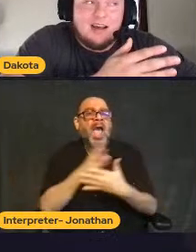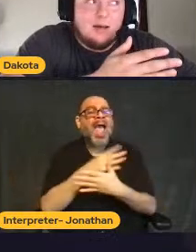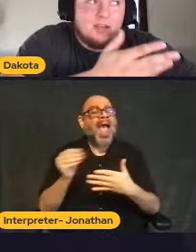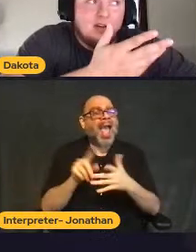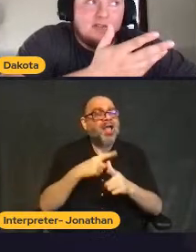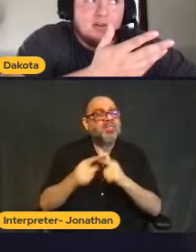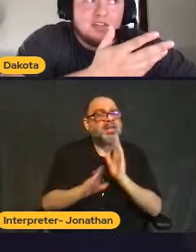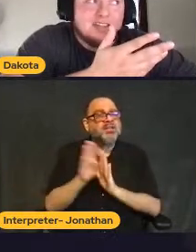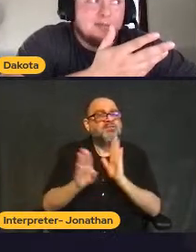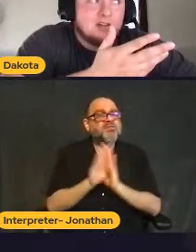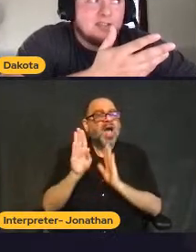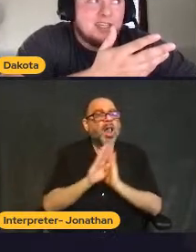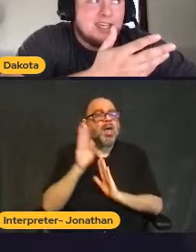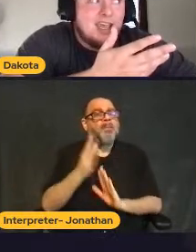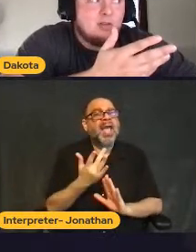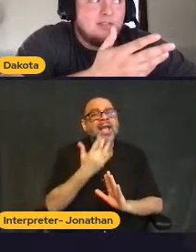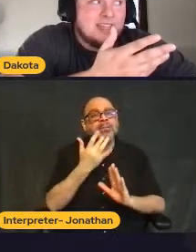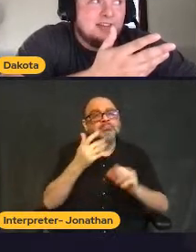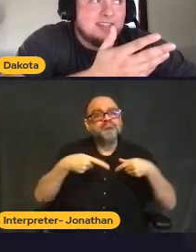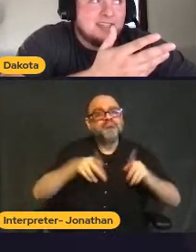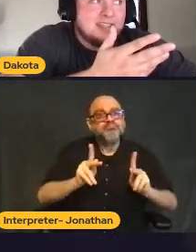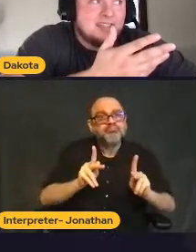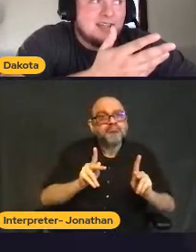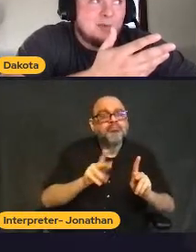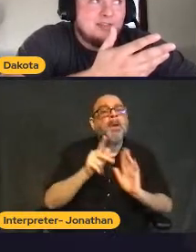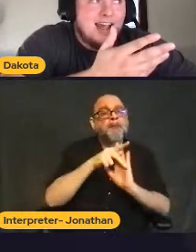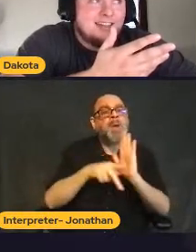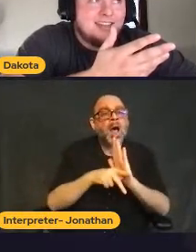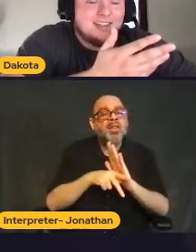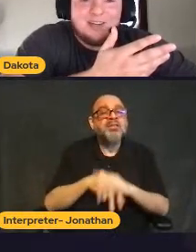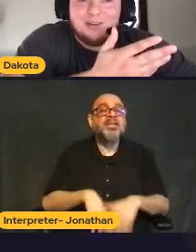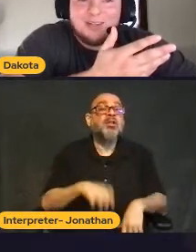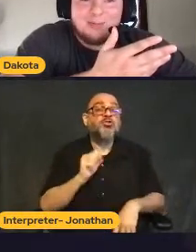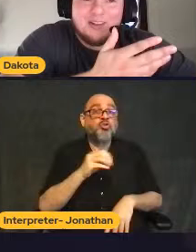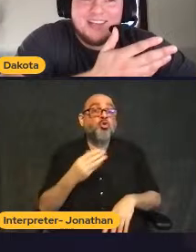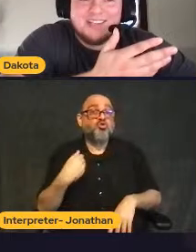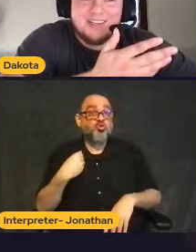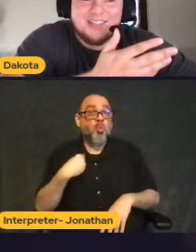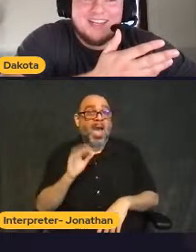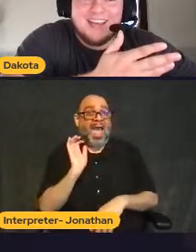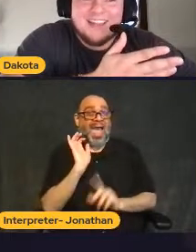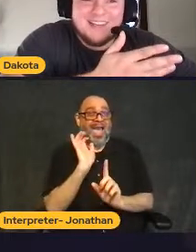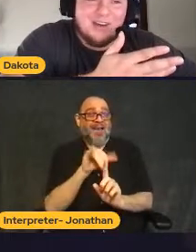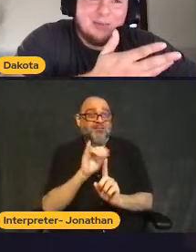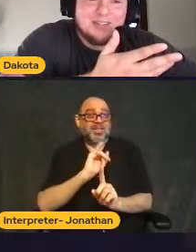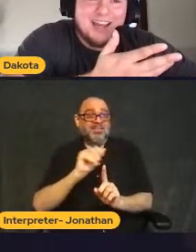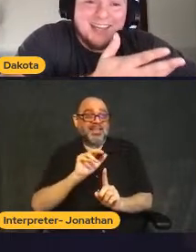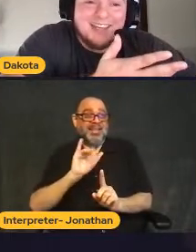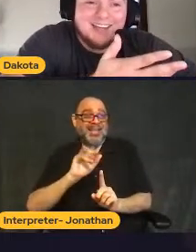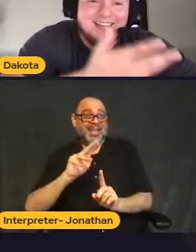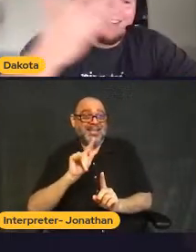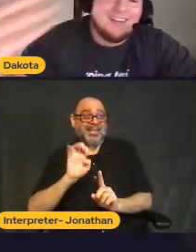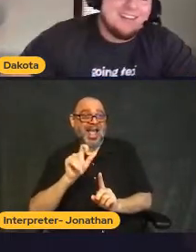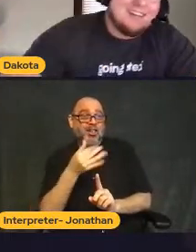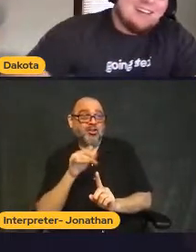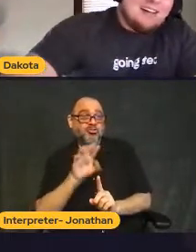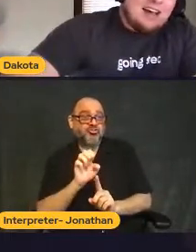policy. If you're using the TypeScript CDK, you have IntelliSense, and we've got this at the earliest part of the SDLC in the developer's